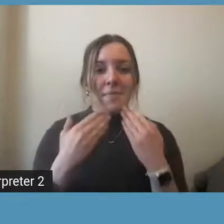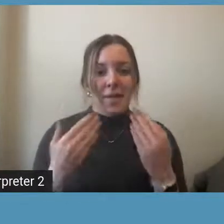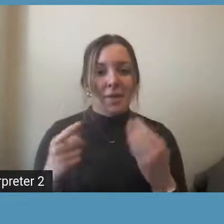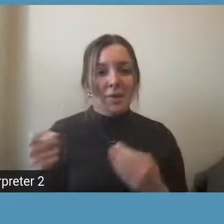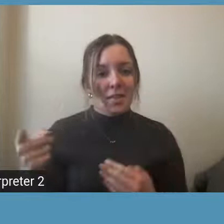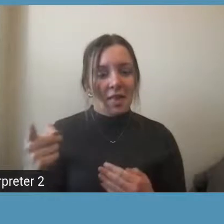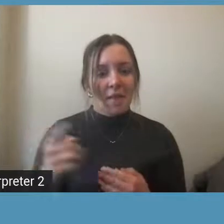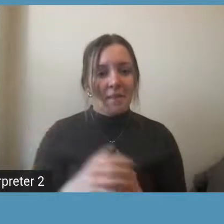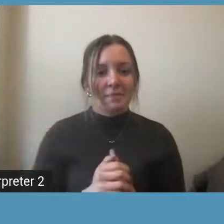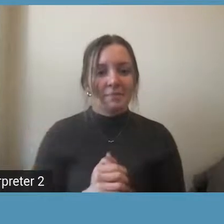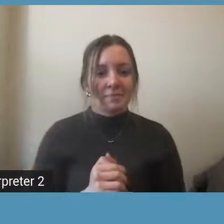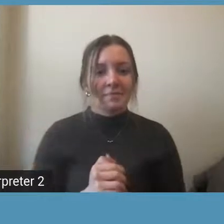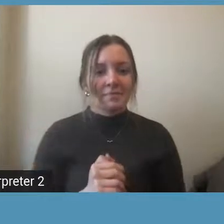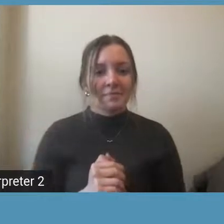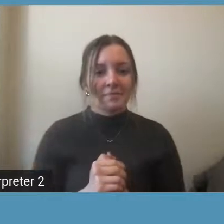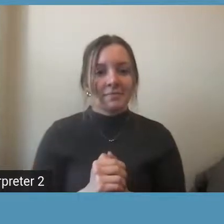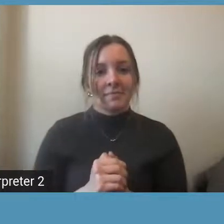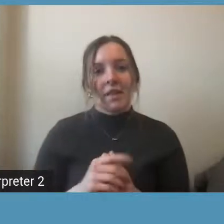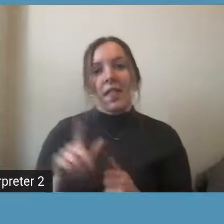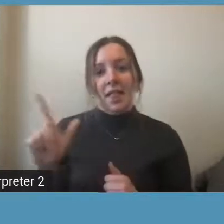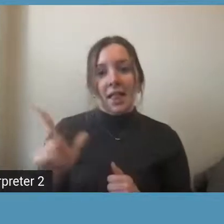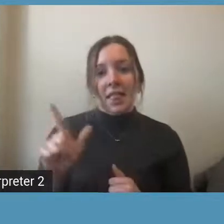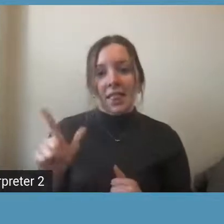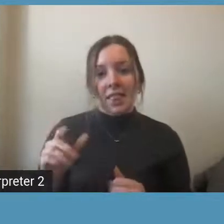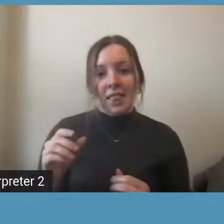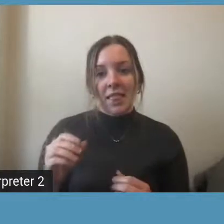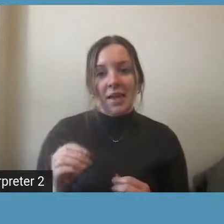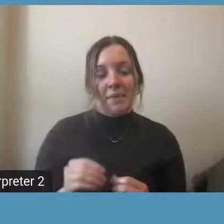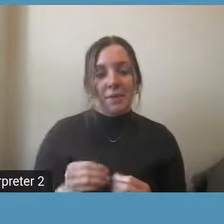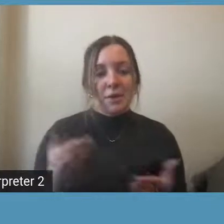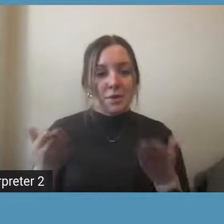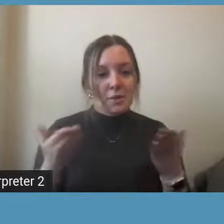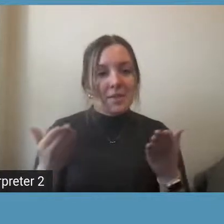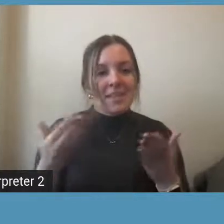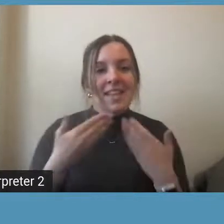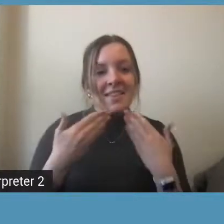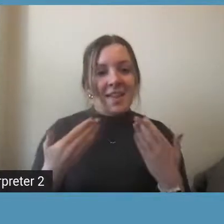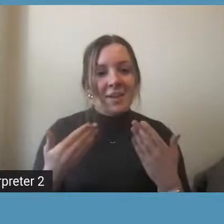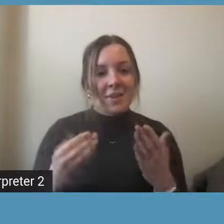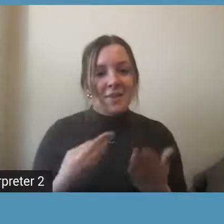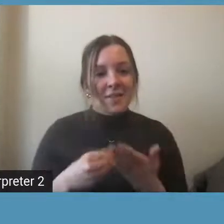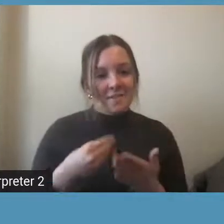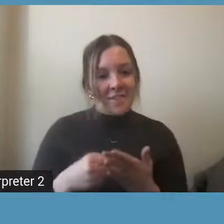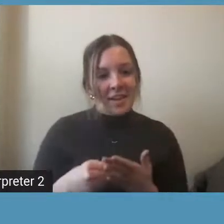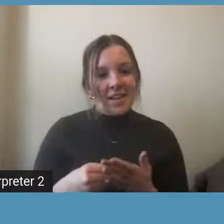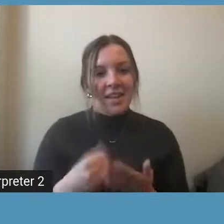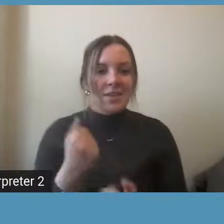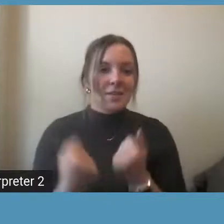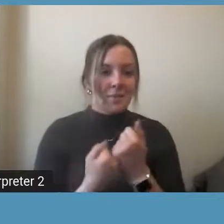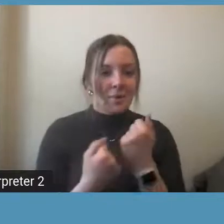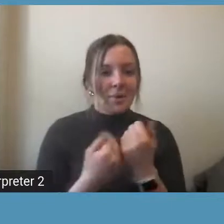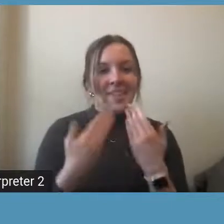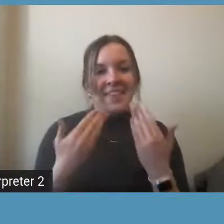Services for their inspiration and funding support for the program. Thanks again, everyone. Be well.